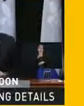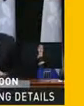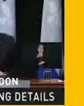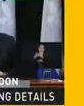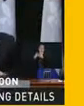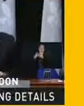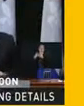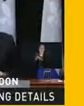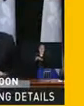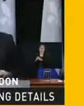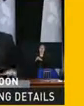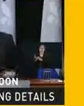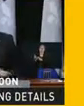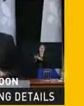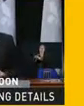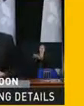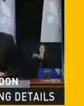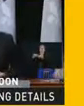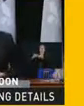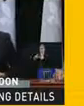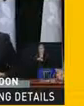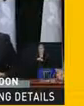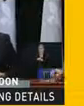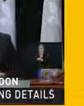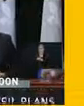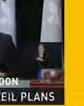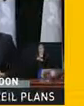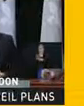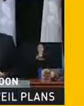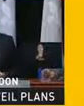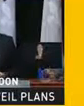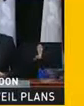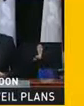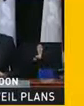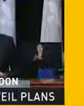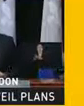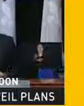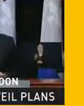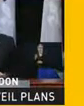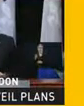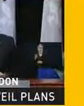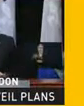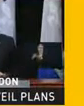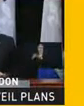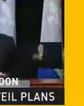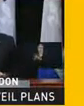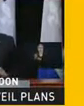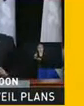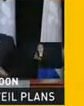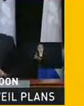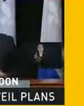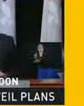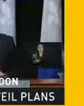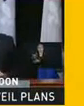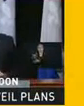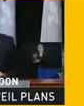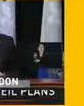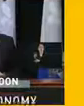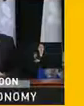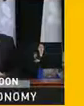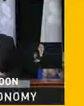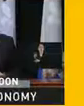companies and innovators to ensure that we're actually doing everything we can to monitor and track the spread of